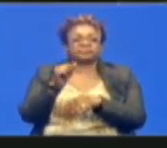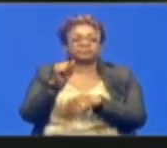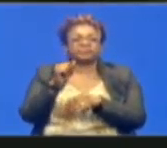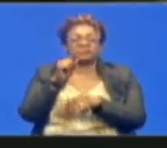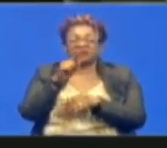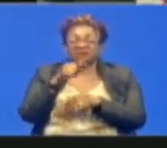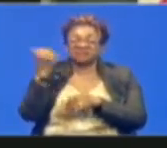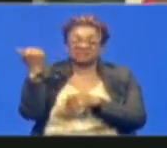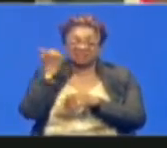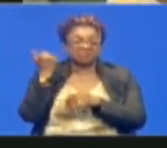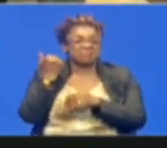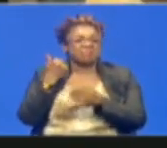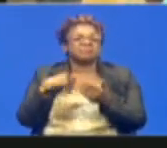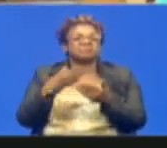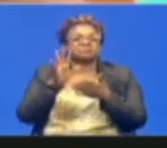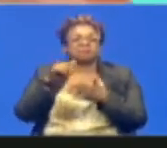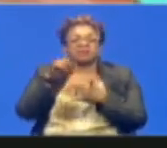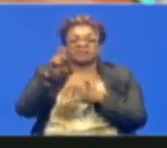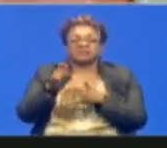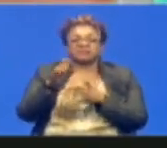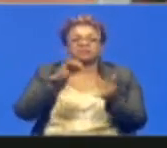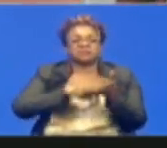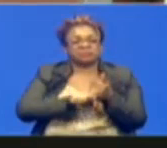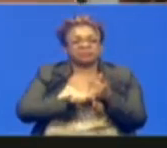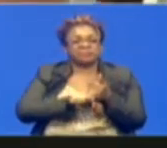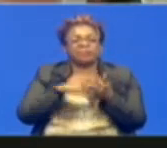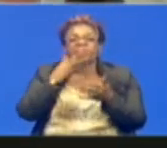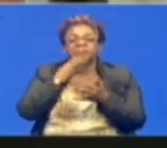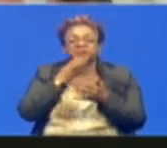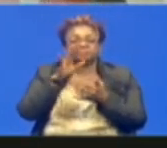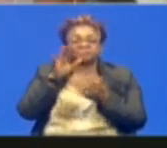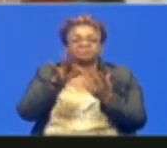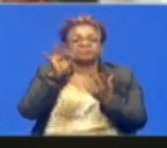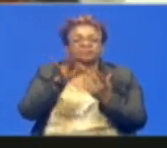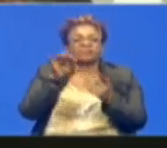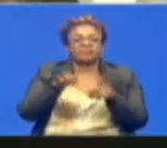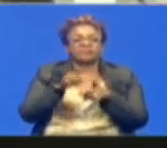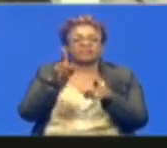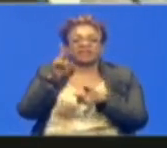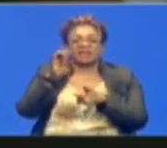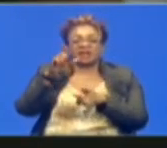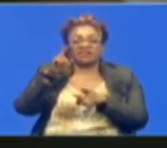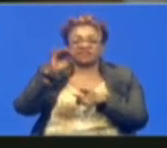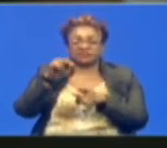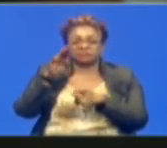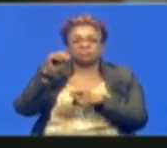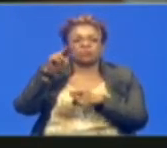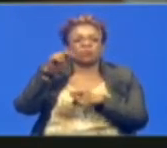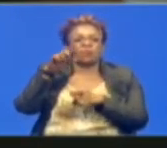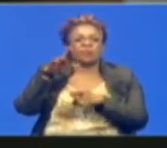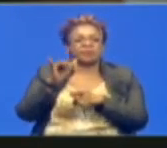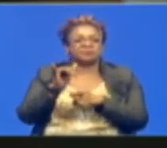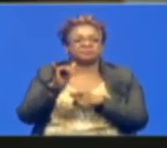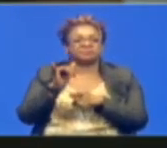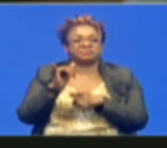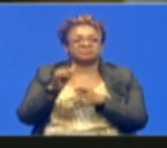had been inflicted on her by her ex-husband, a man he identifies as Kelvin Kalela Munguti. Akaanza kunichapa hata